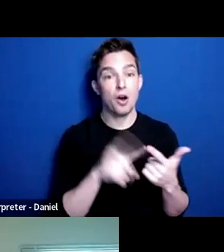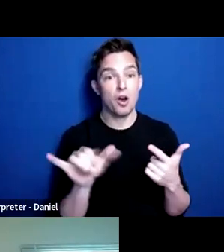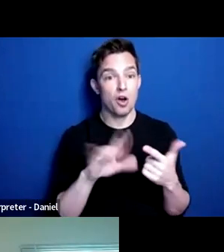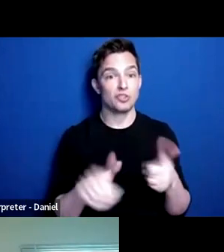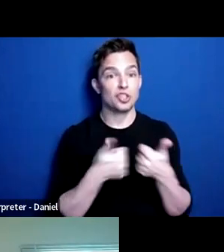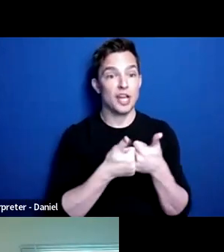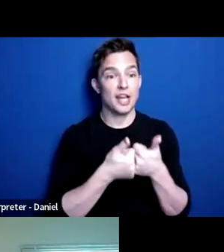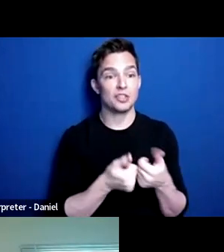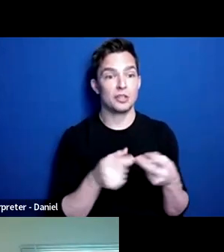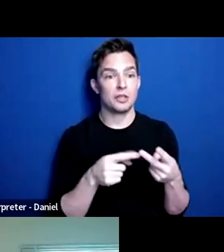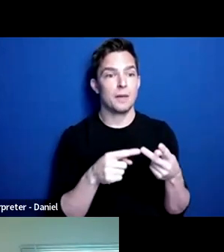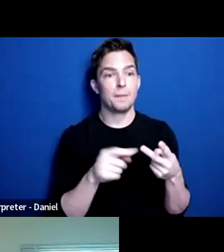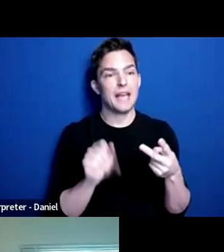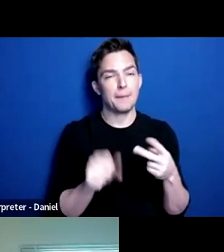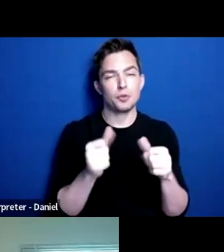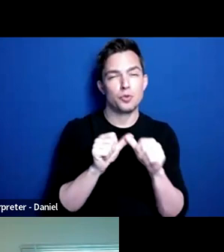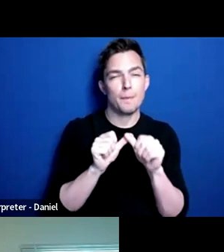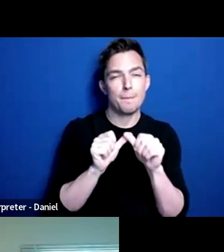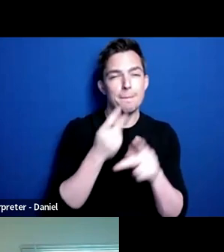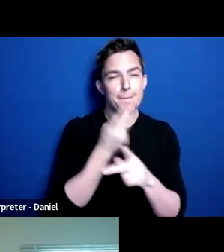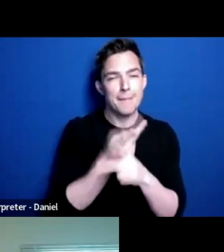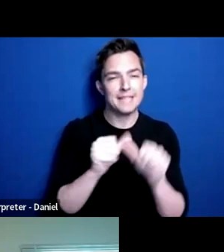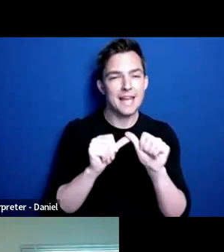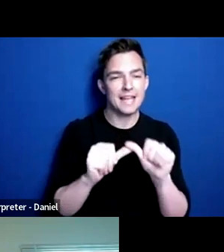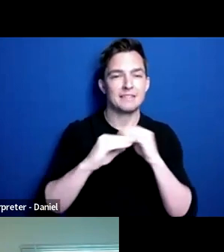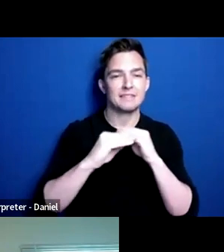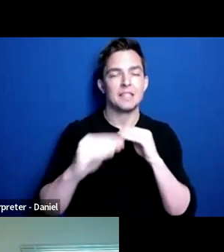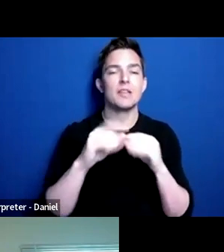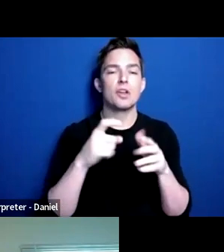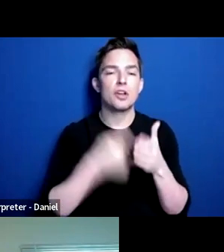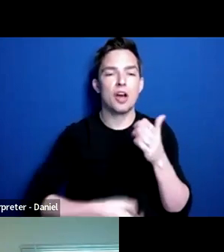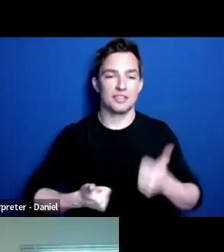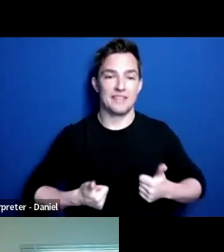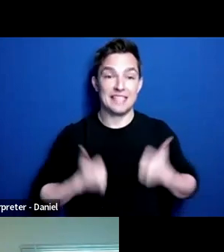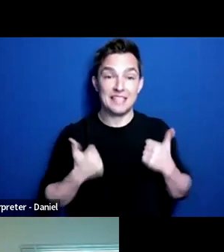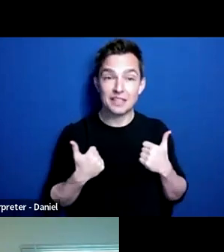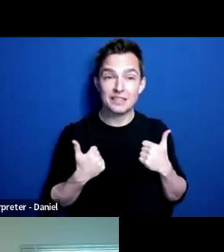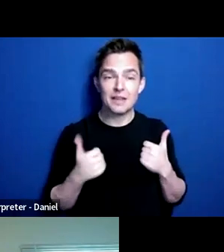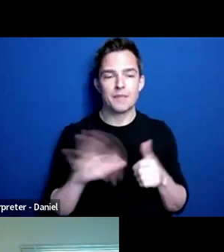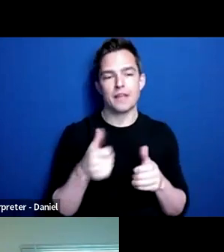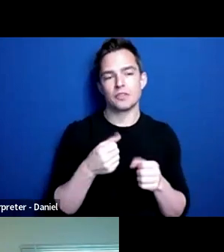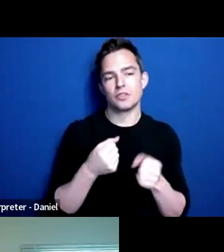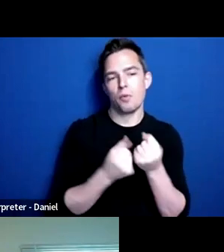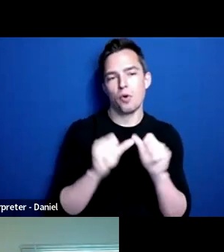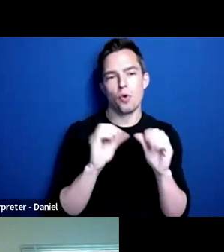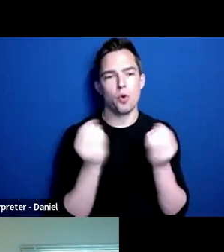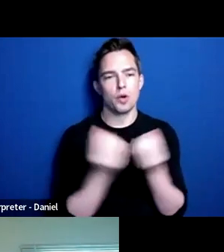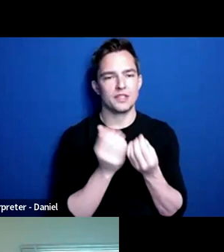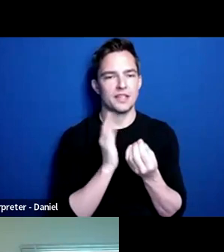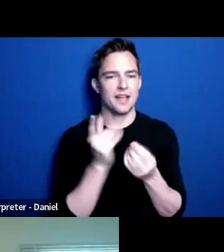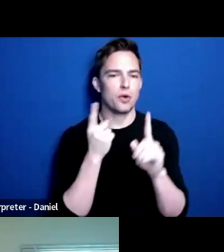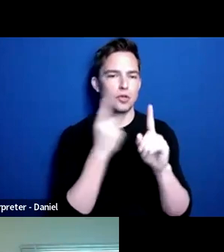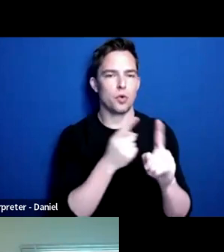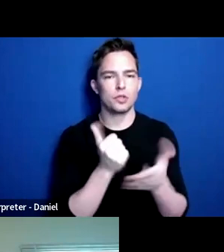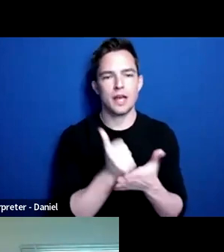of being able to maintain the costs of living. So as a support organization, our goal is to